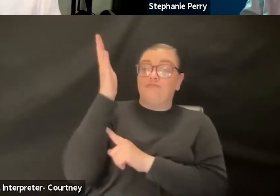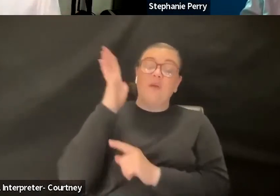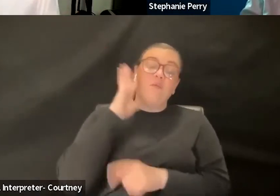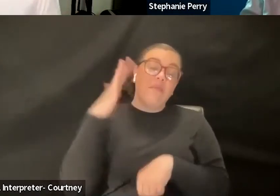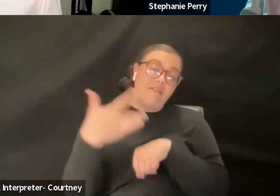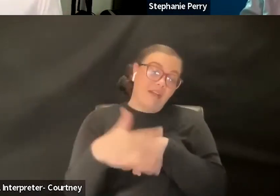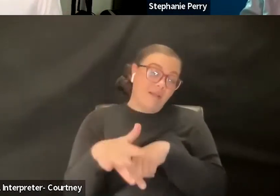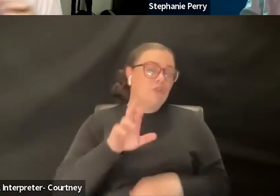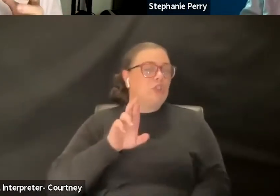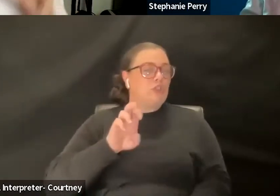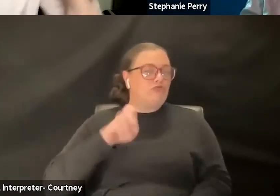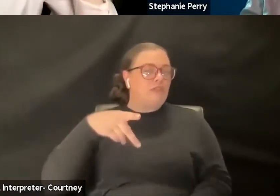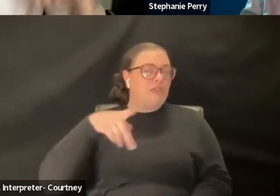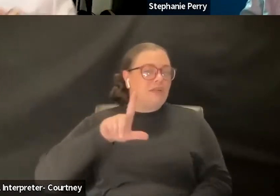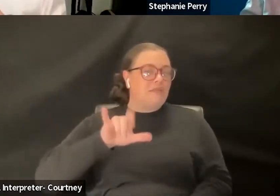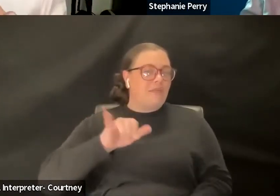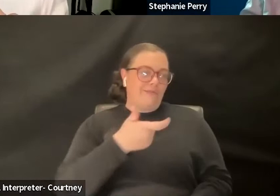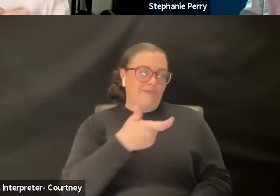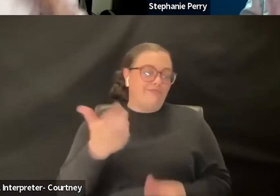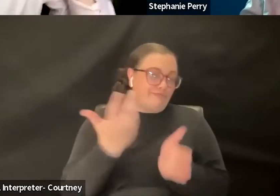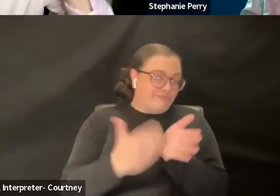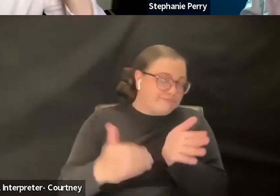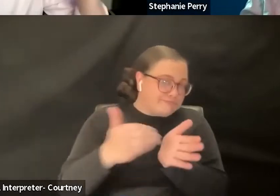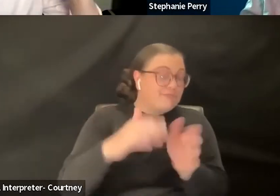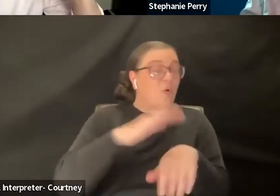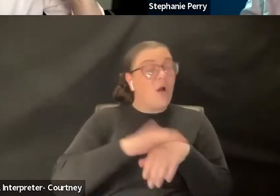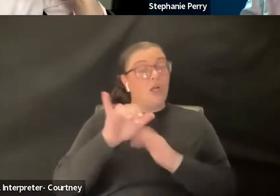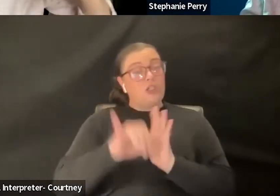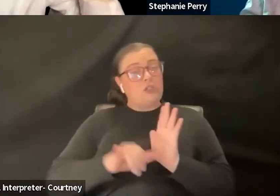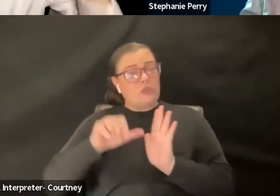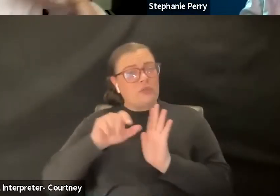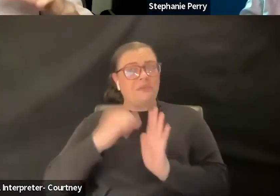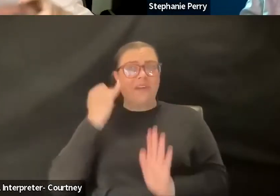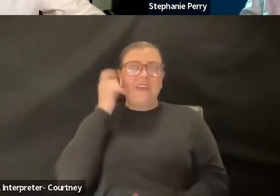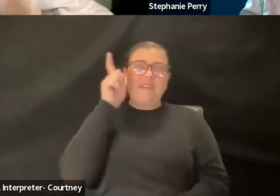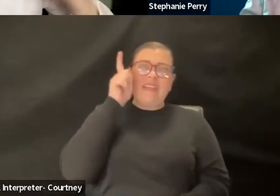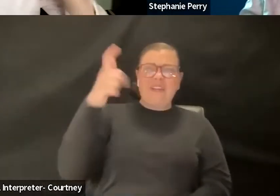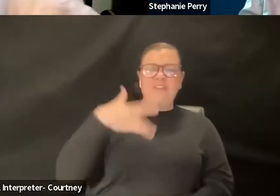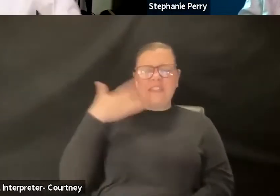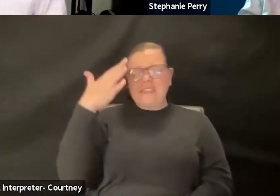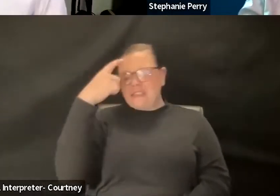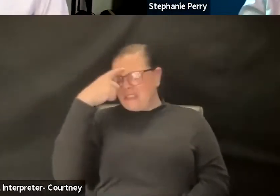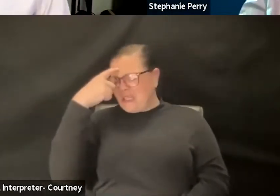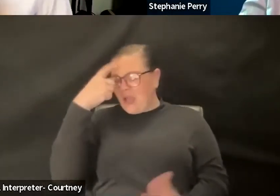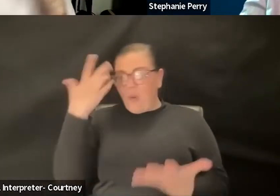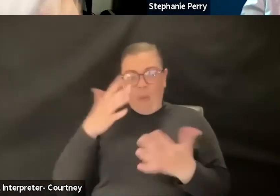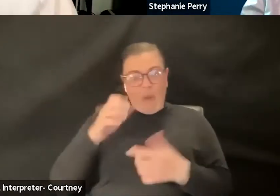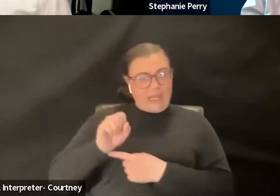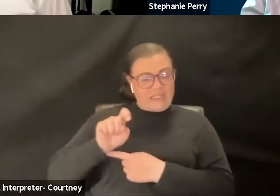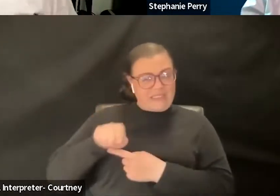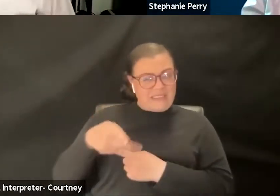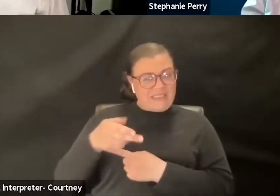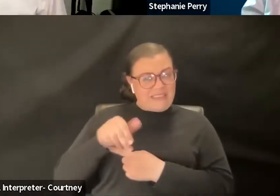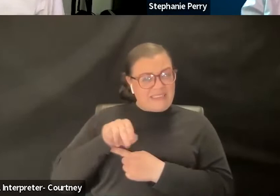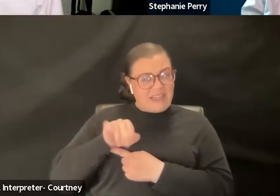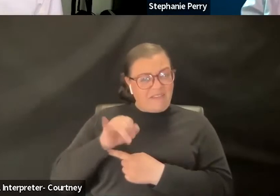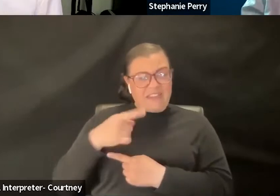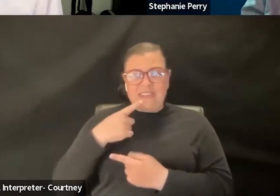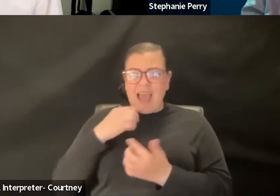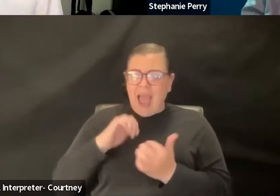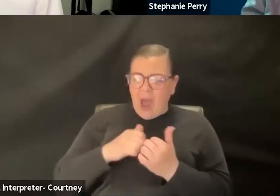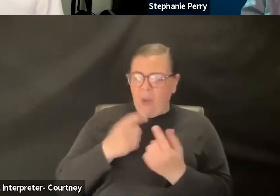replay on our YouTube channel. So if you have a question in the future, like, what was it that Stephanie said? How do I do that? Have a look. If you're with